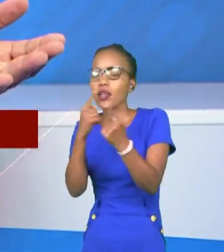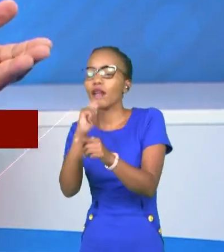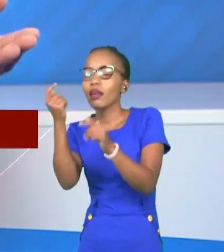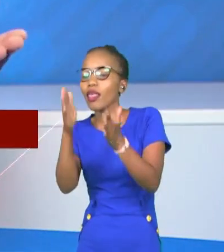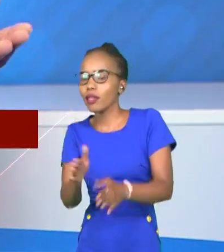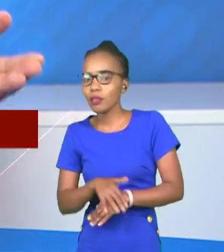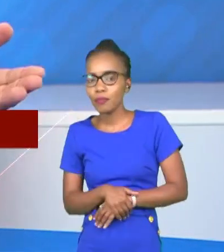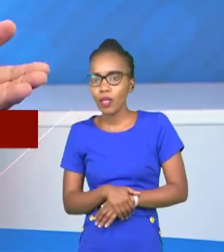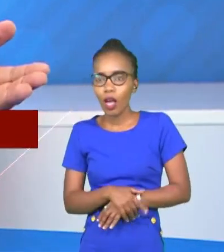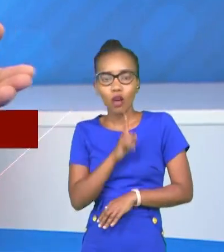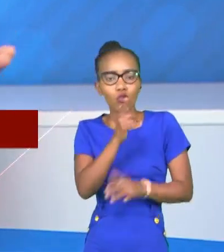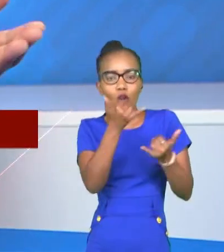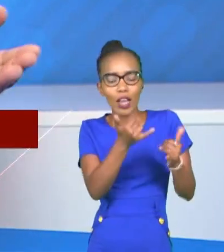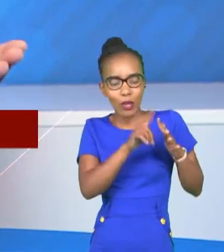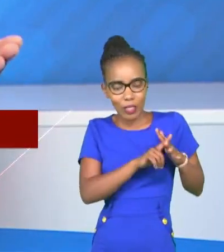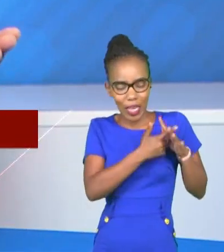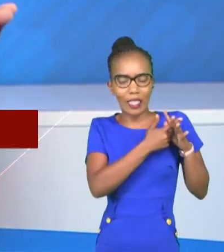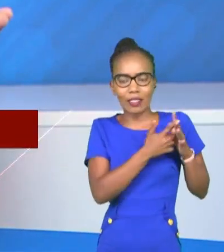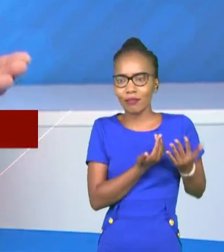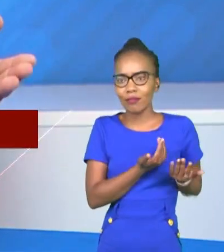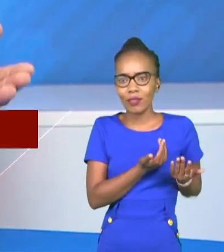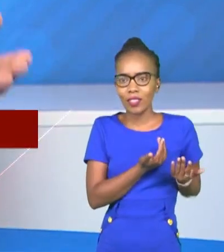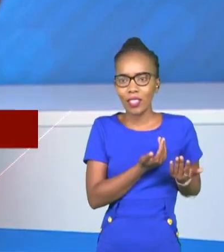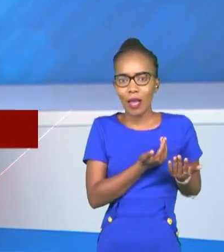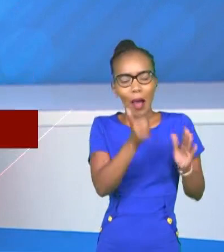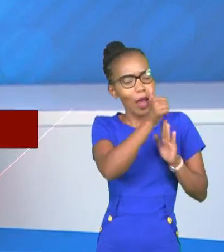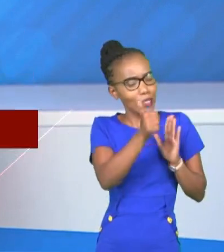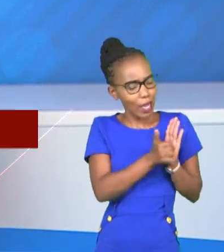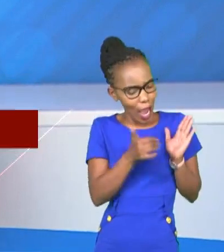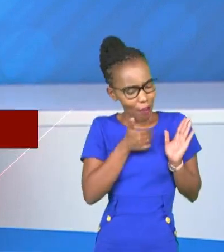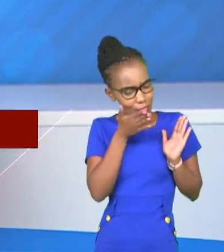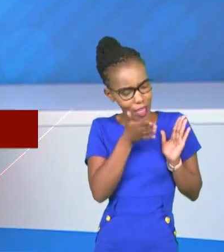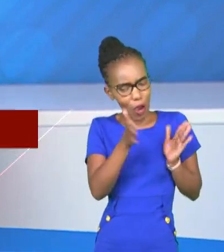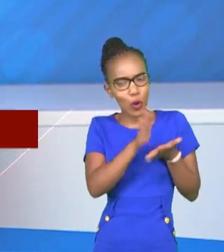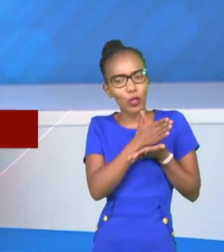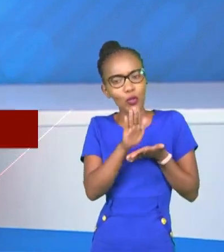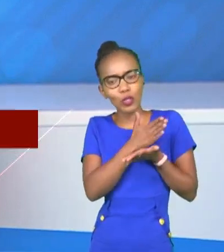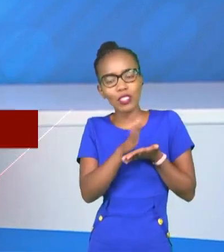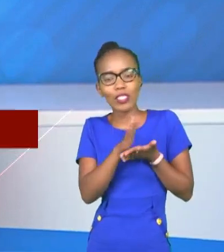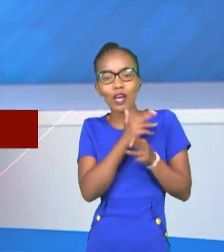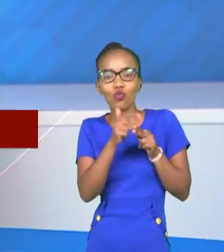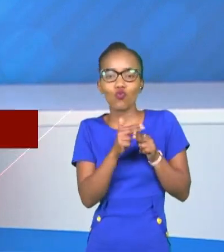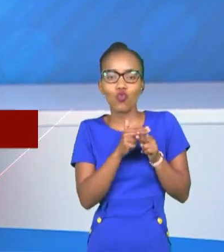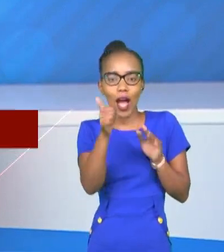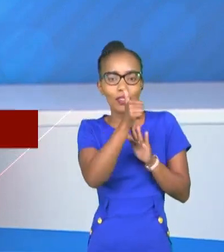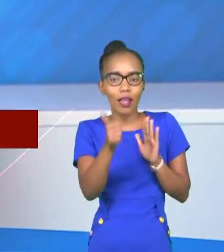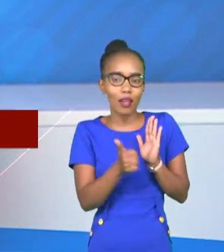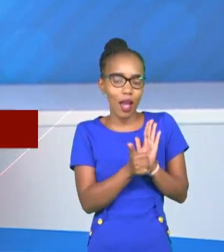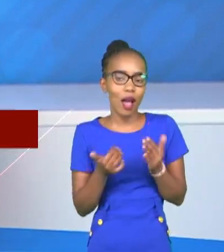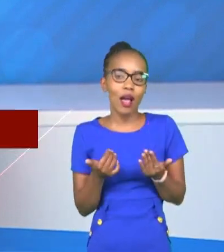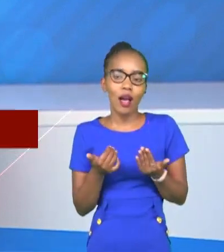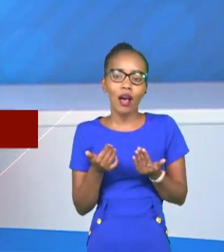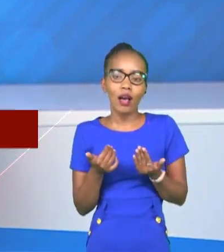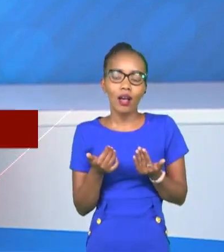So this is the beginning, and I cannot say that we don't have manifesto. We'll share the manifesto when the time comes. And again,